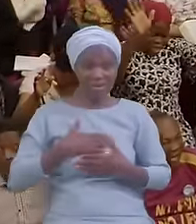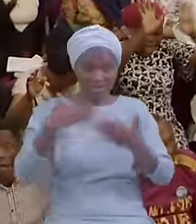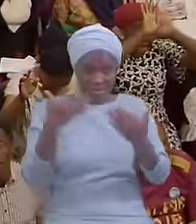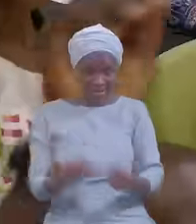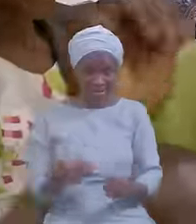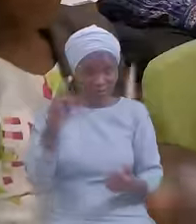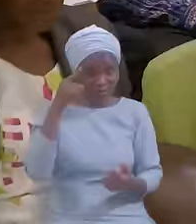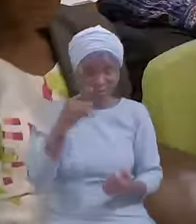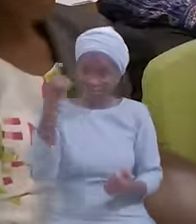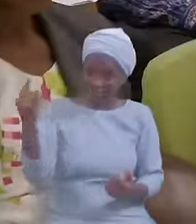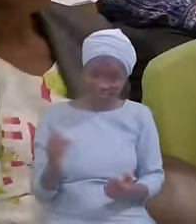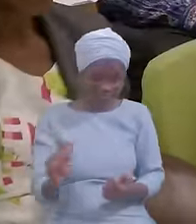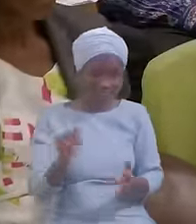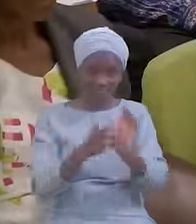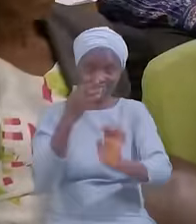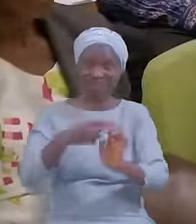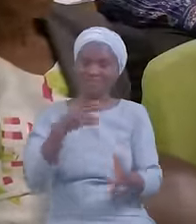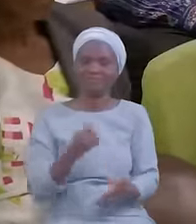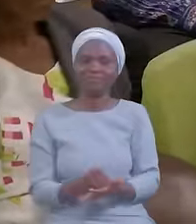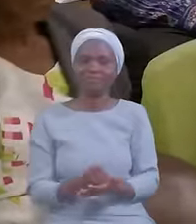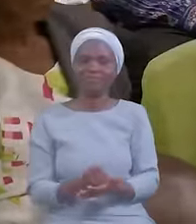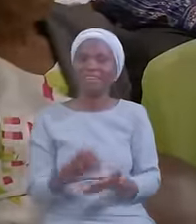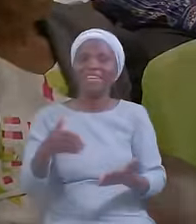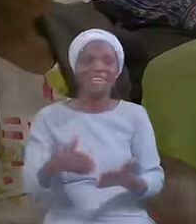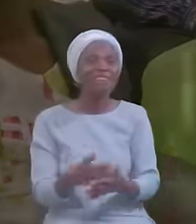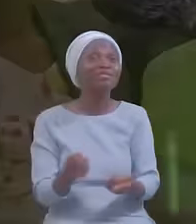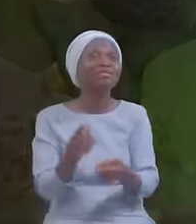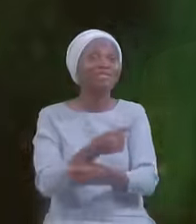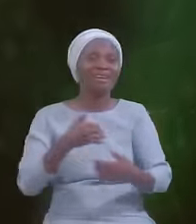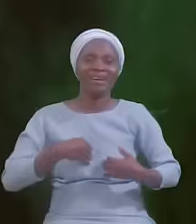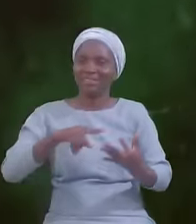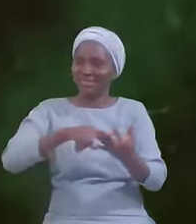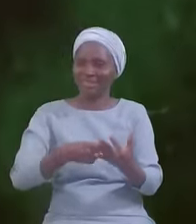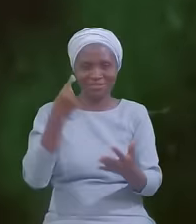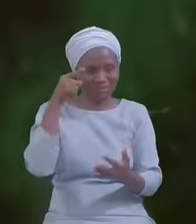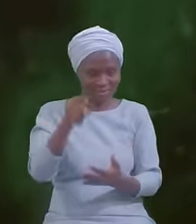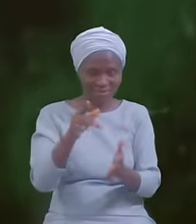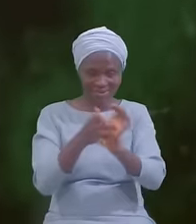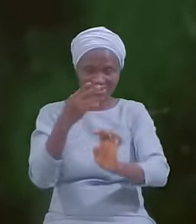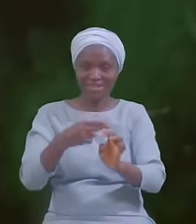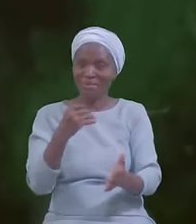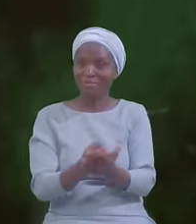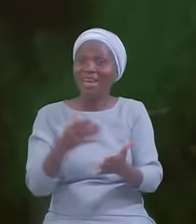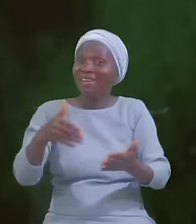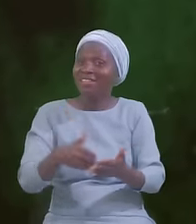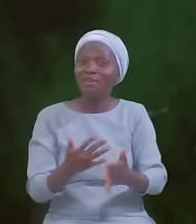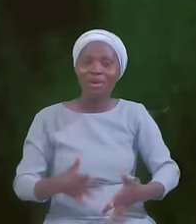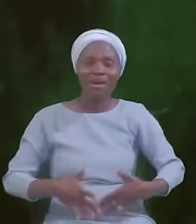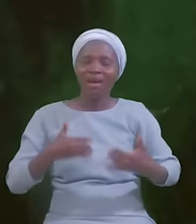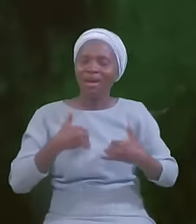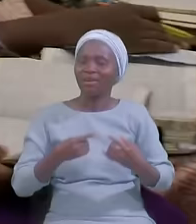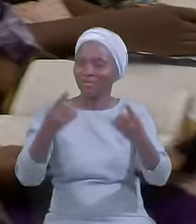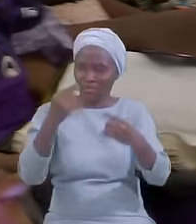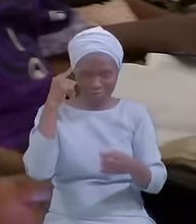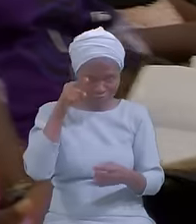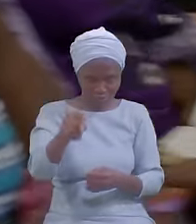forevermore. A new day has begun for you. New life has come for